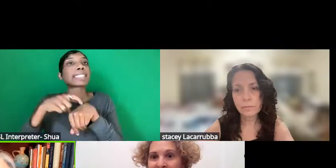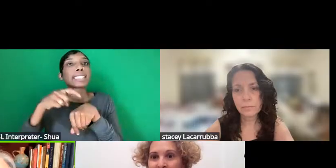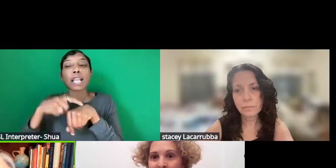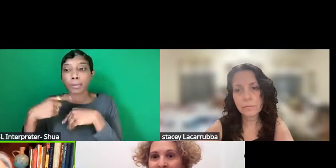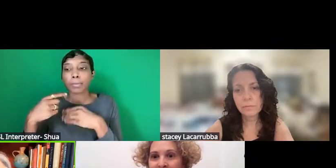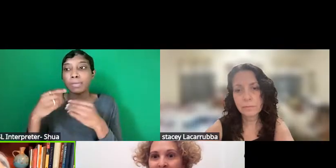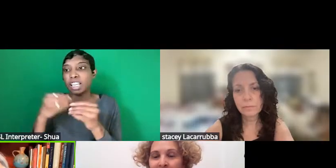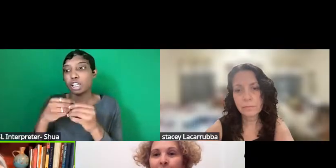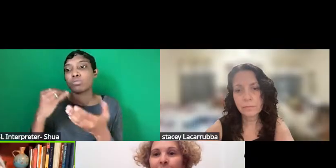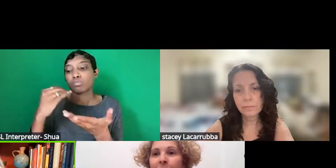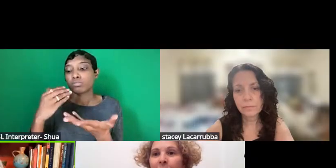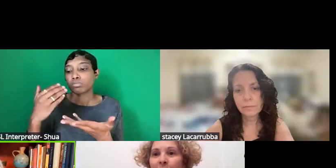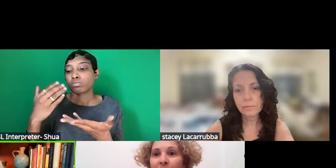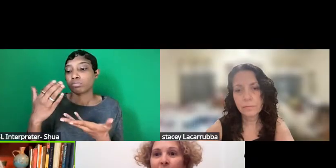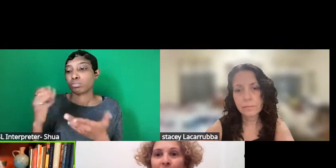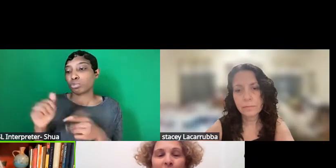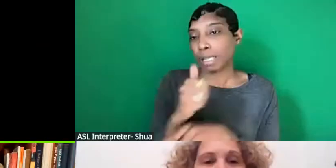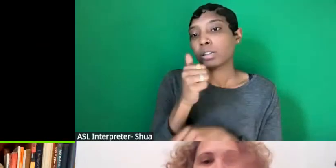and practice.